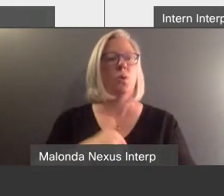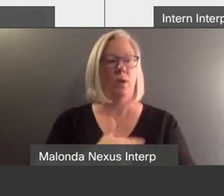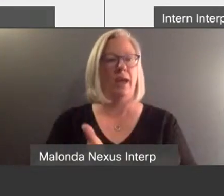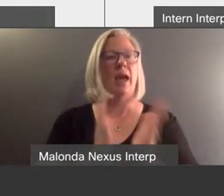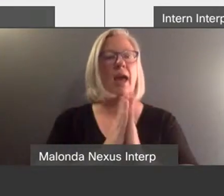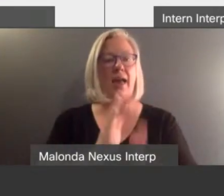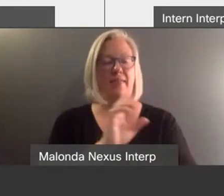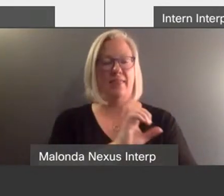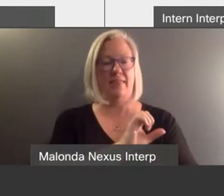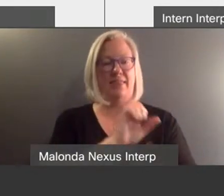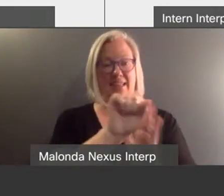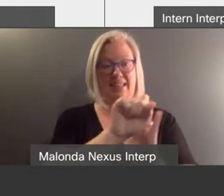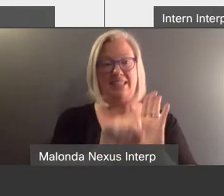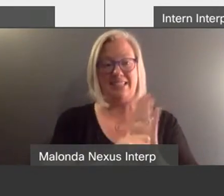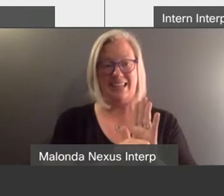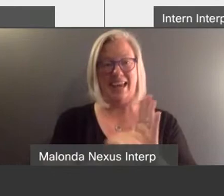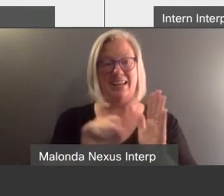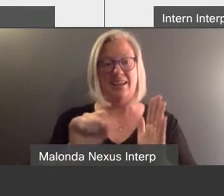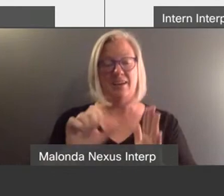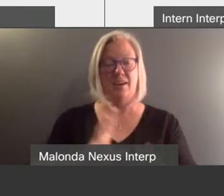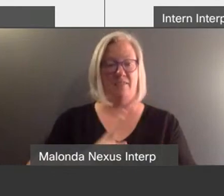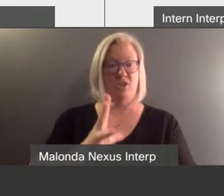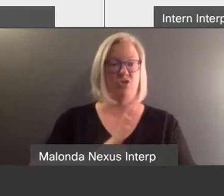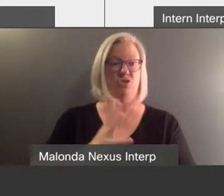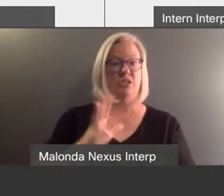state officials, that are the elected state